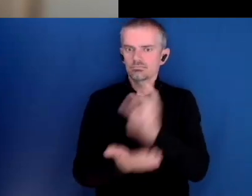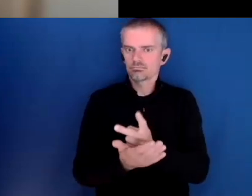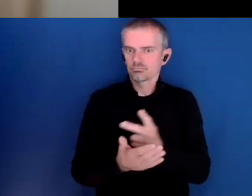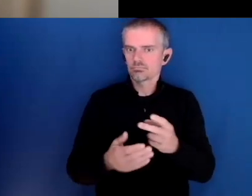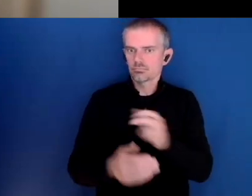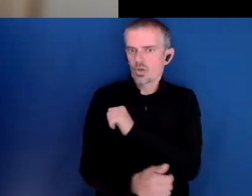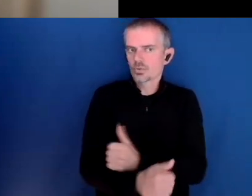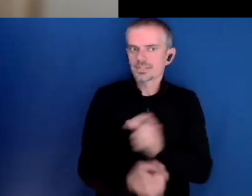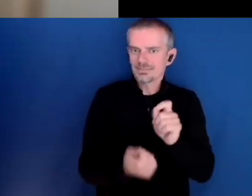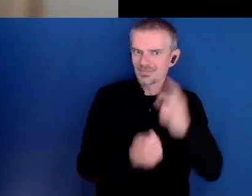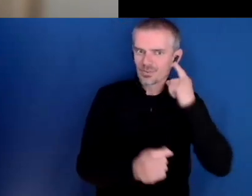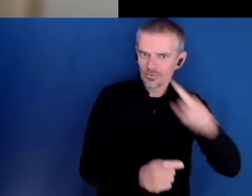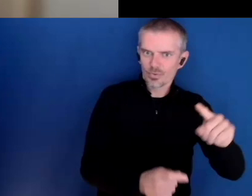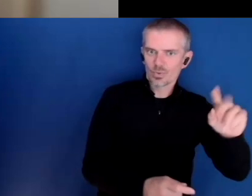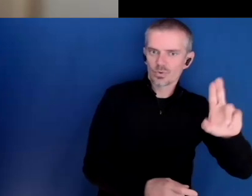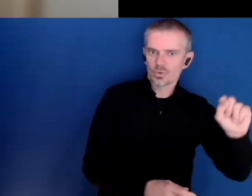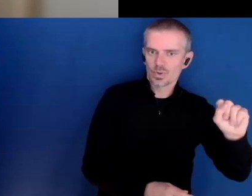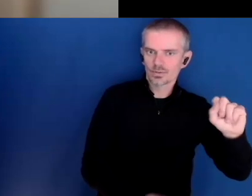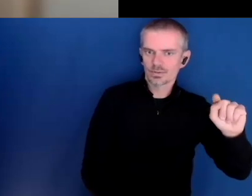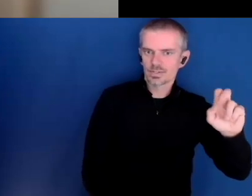the type of work you're referring to,